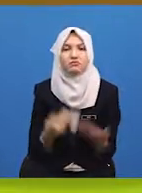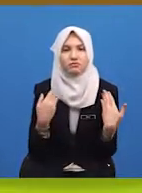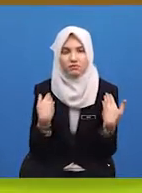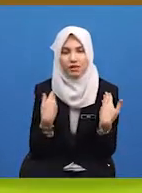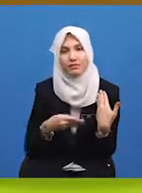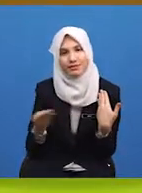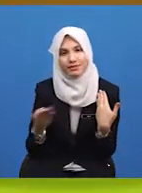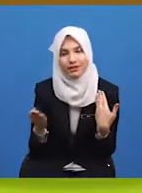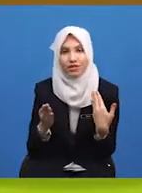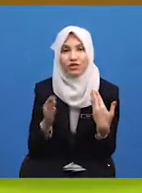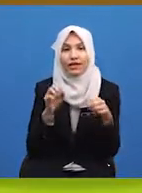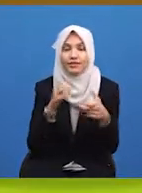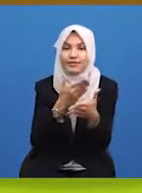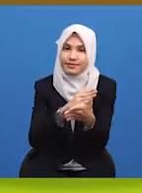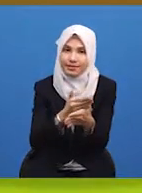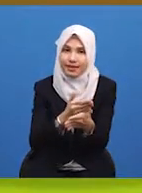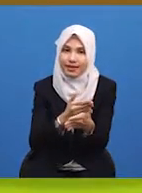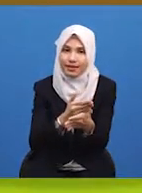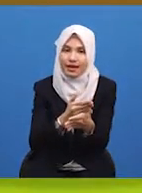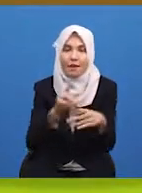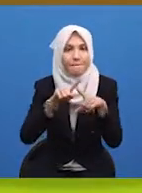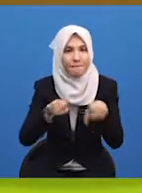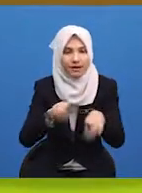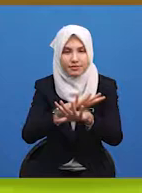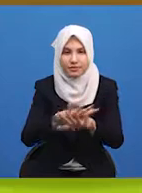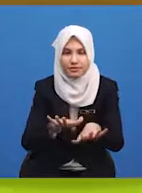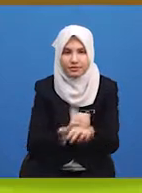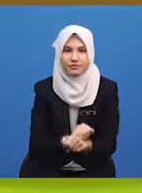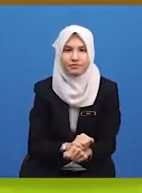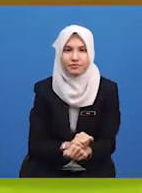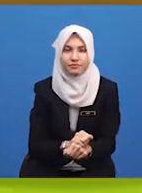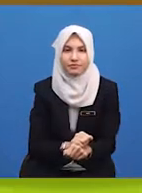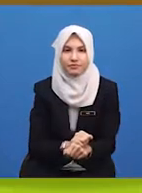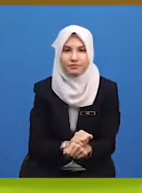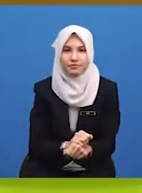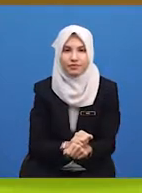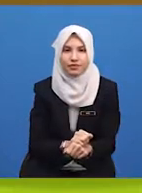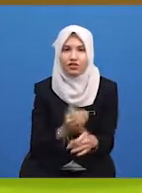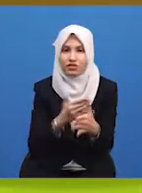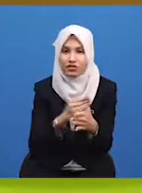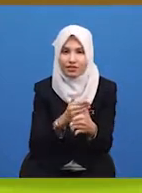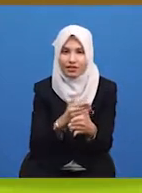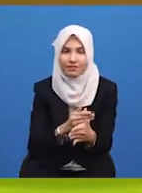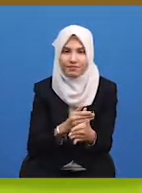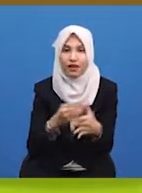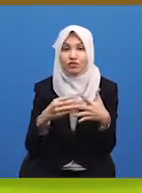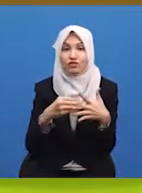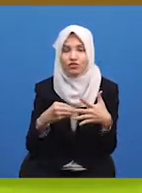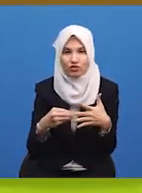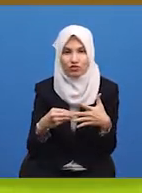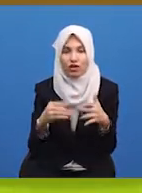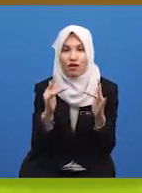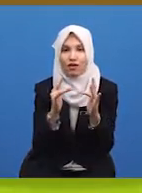your friends, so keep your online profiles as private as you can and choose your online